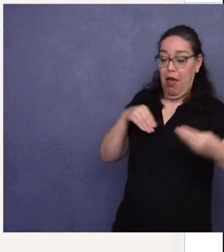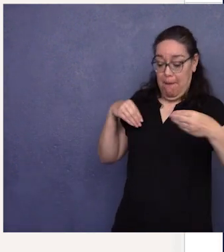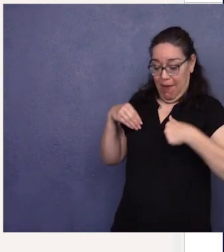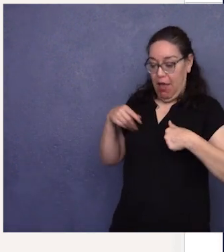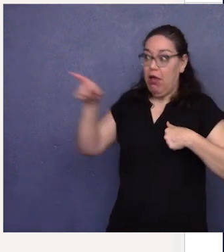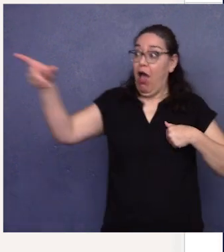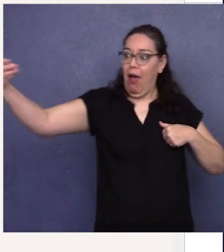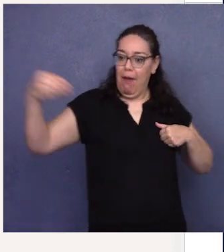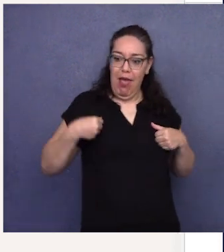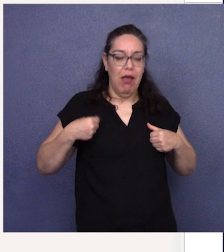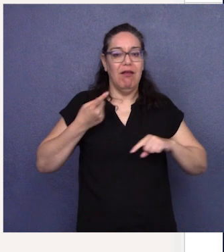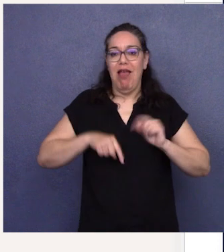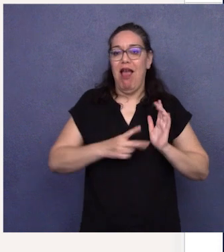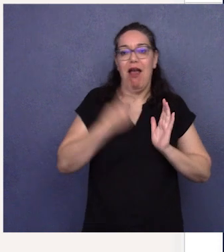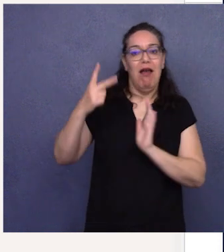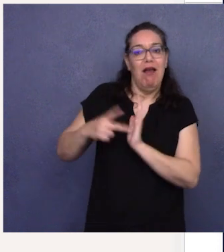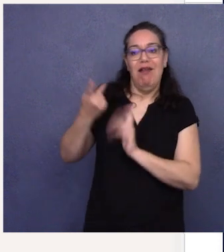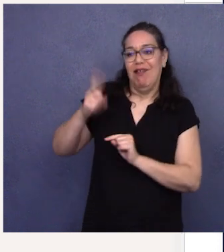one category or the other.